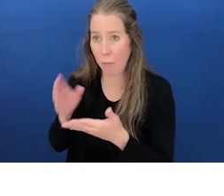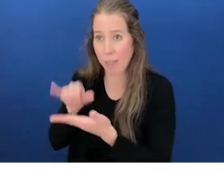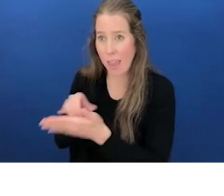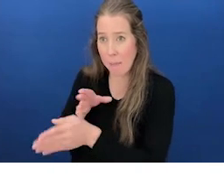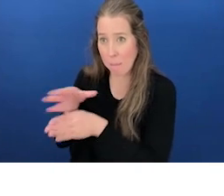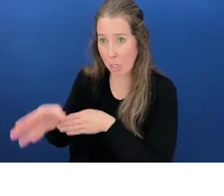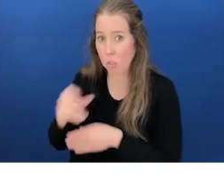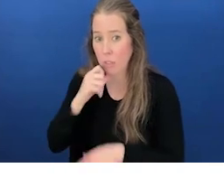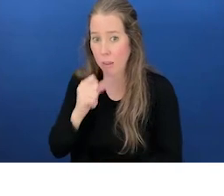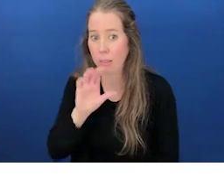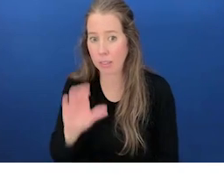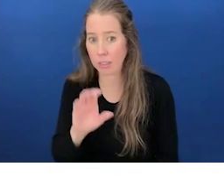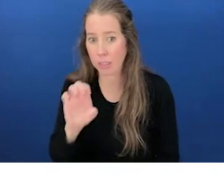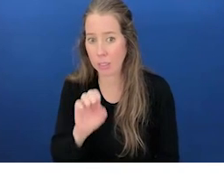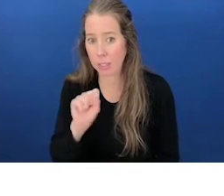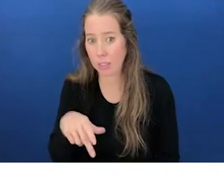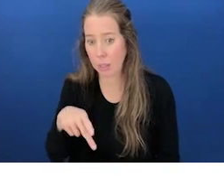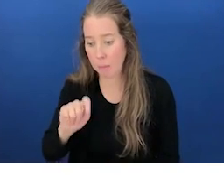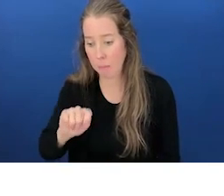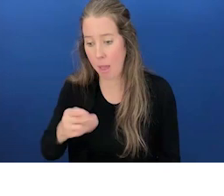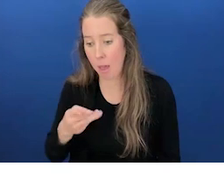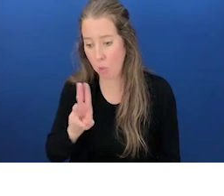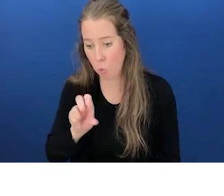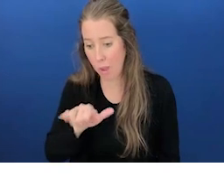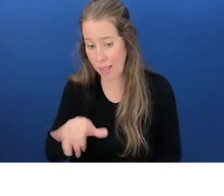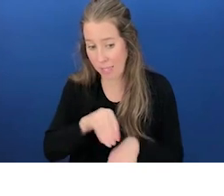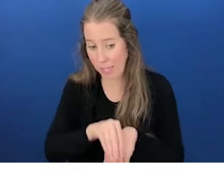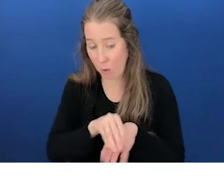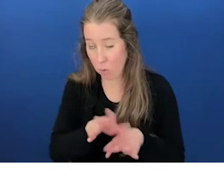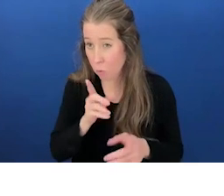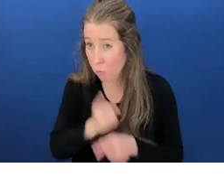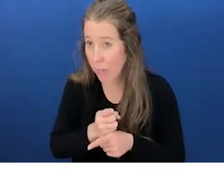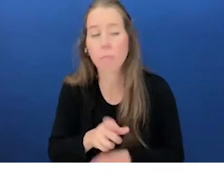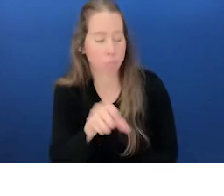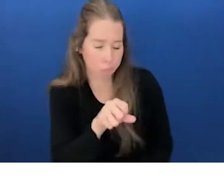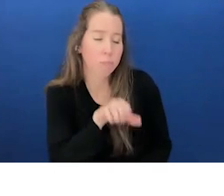the CES pathway counselor, correct? That's correct. That's correct.